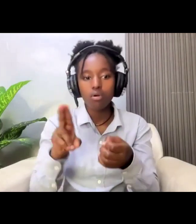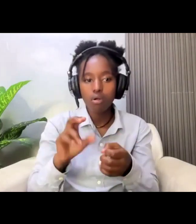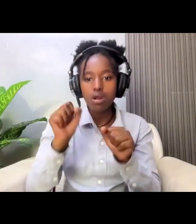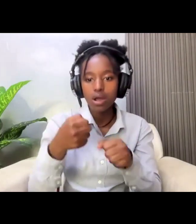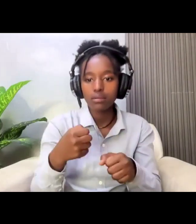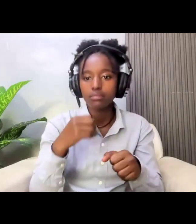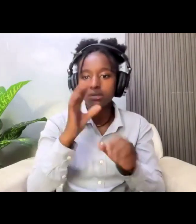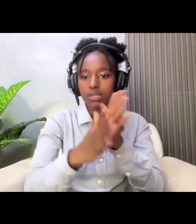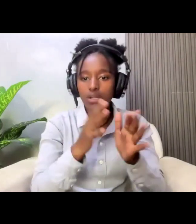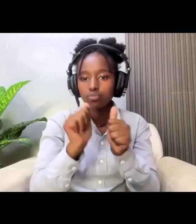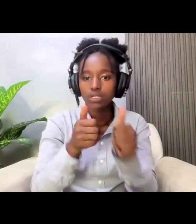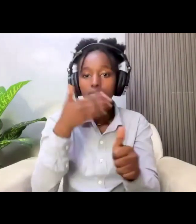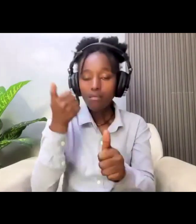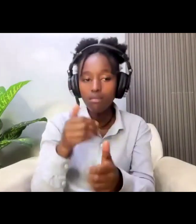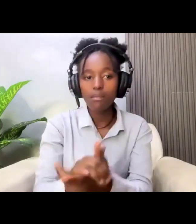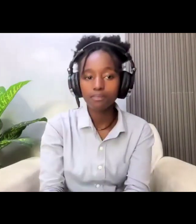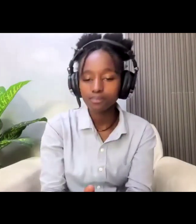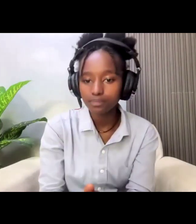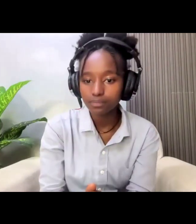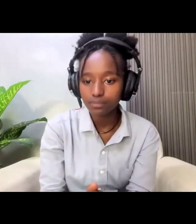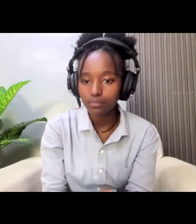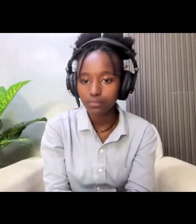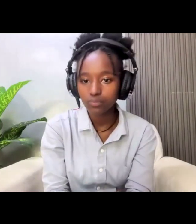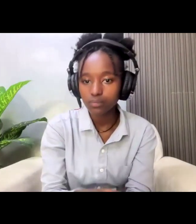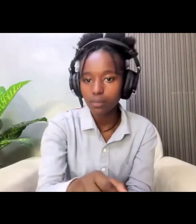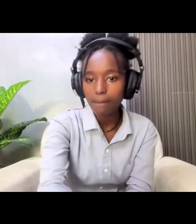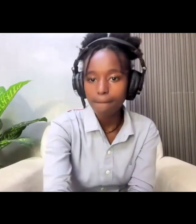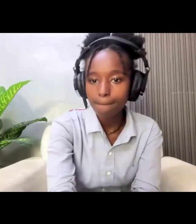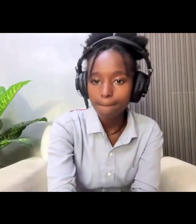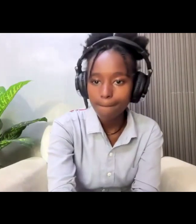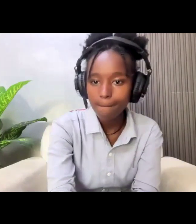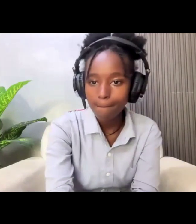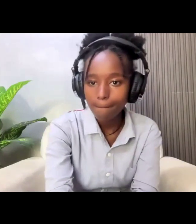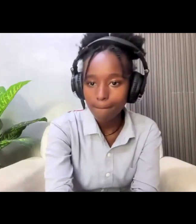from the Commonwealth Disabled Youth Forum, the Secretary, Sishiro